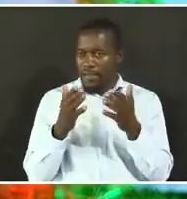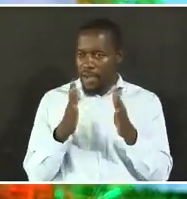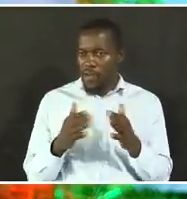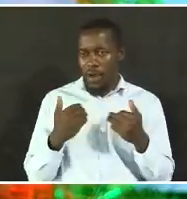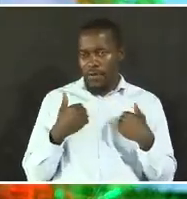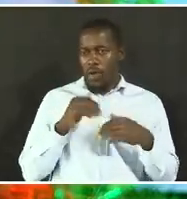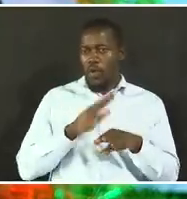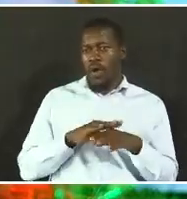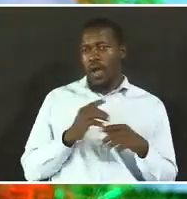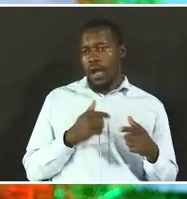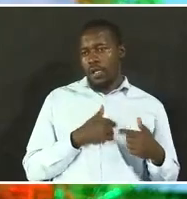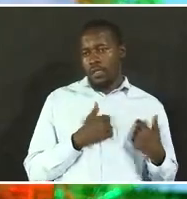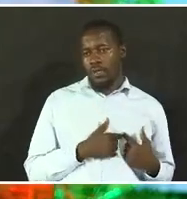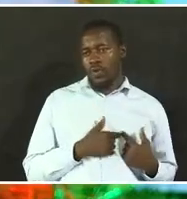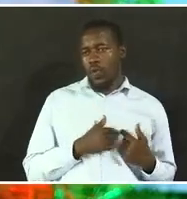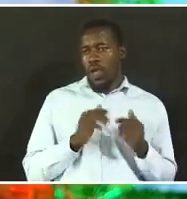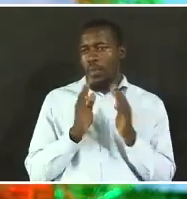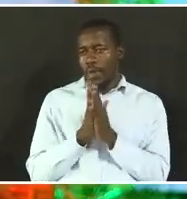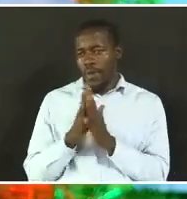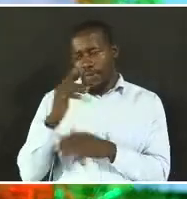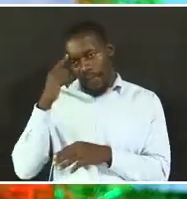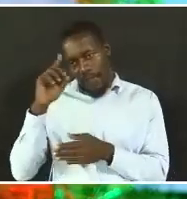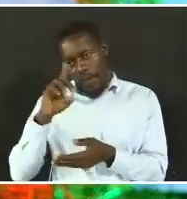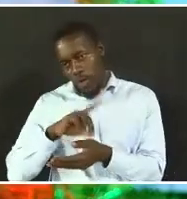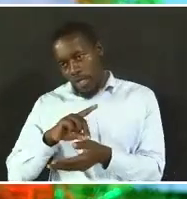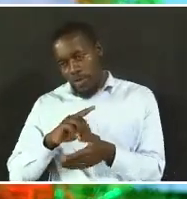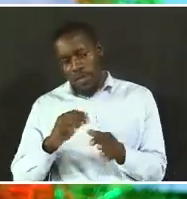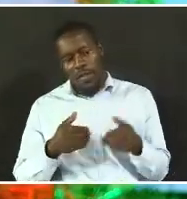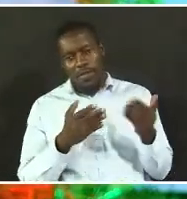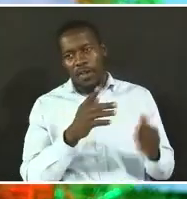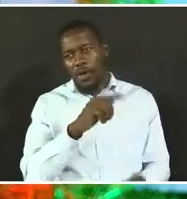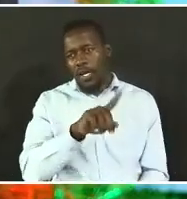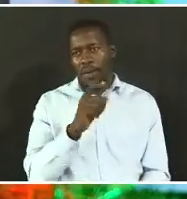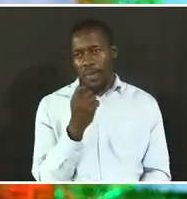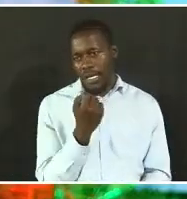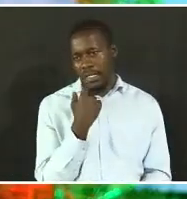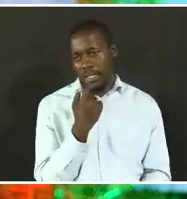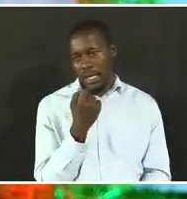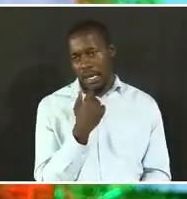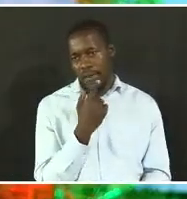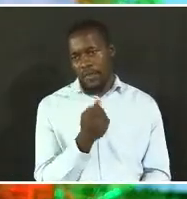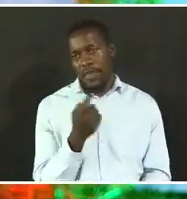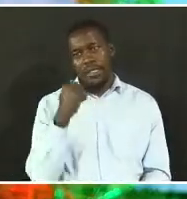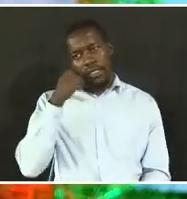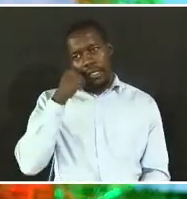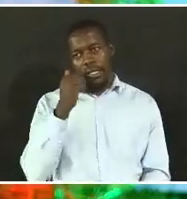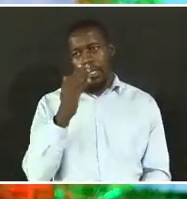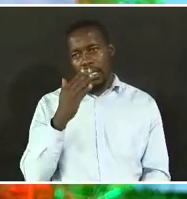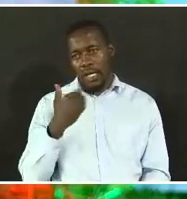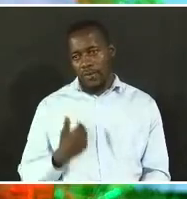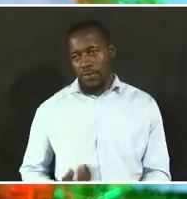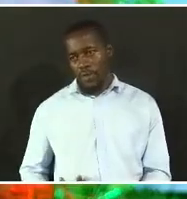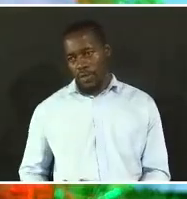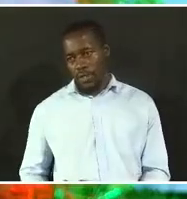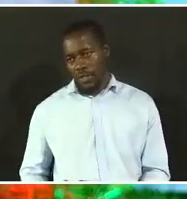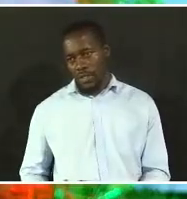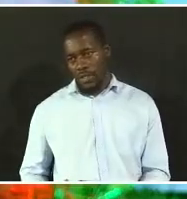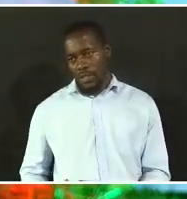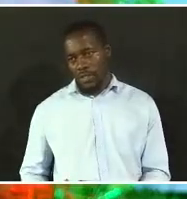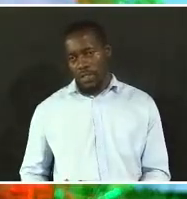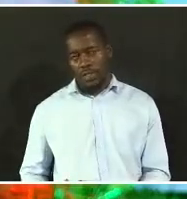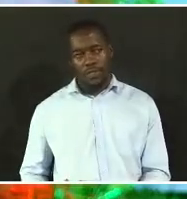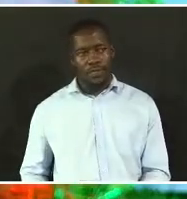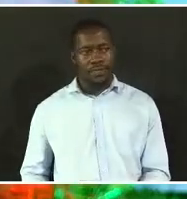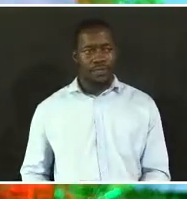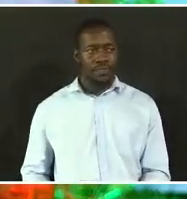doctor that the Lord may help the doctor to administer the right medicine, for the doctor also to have a heart. You know, at times it's difficult